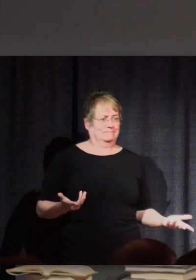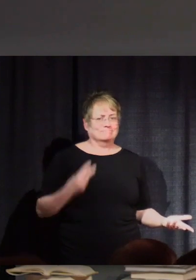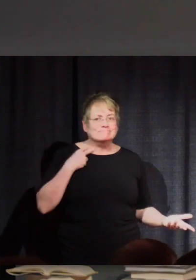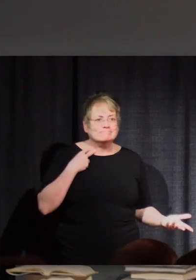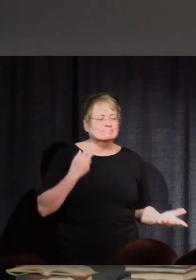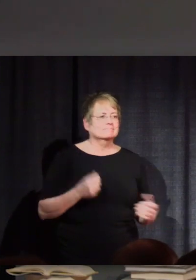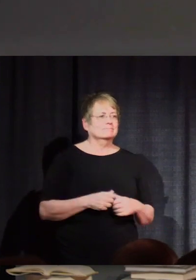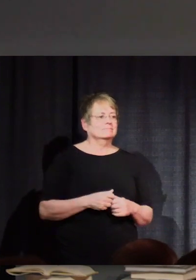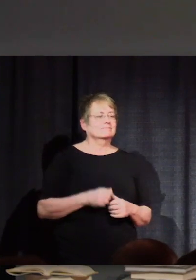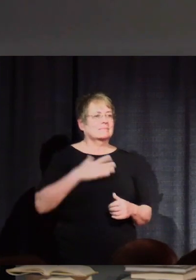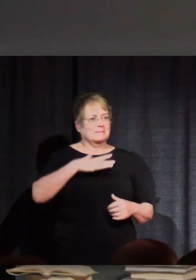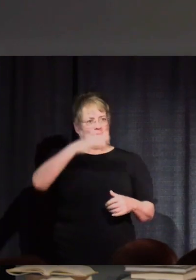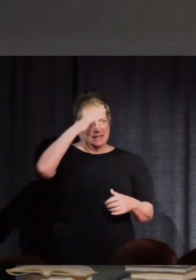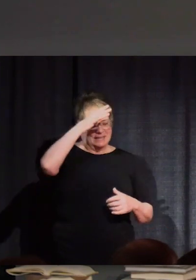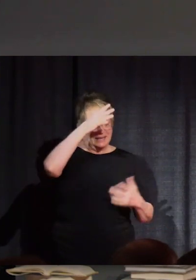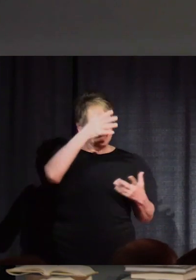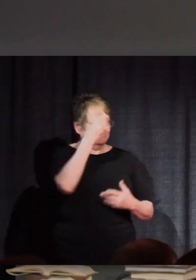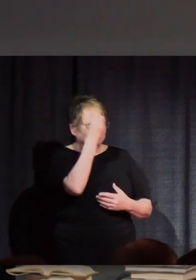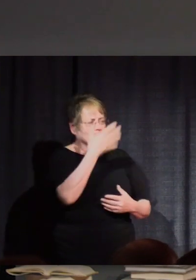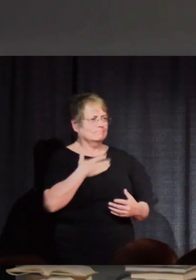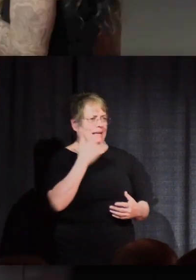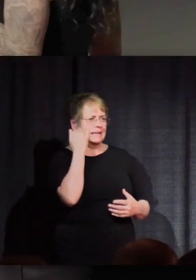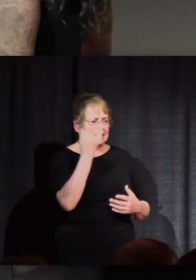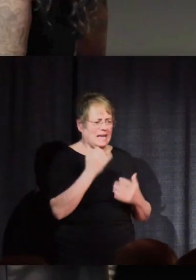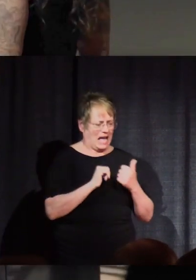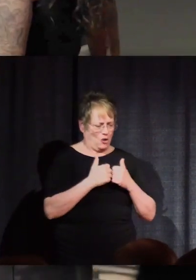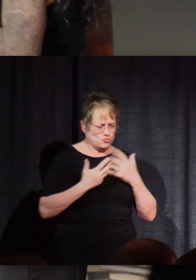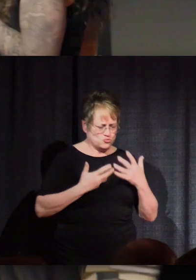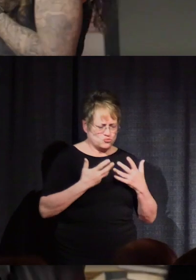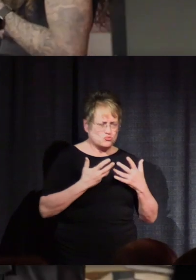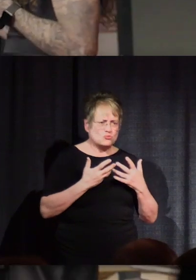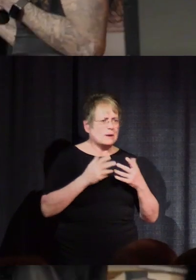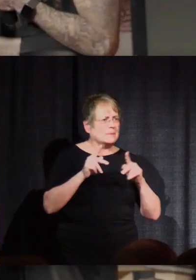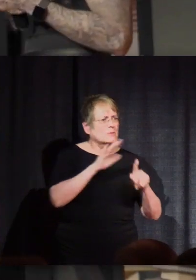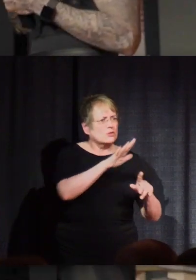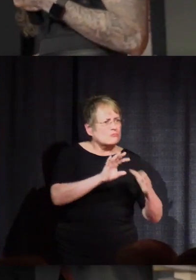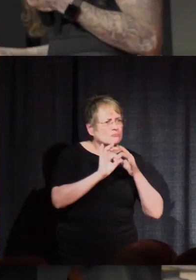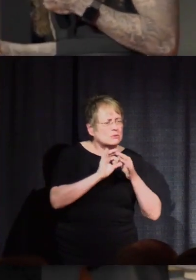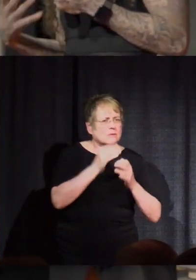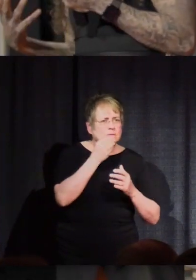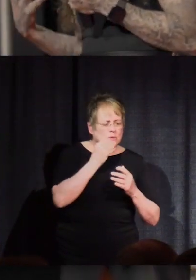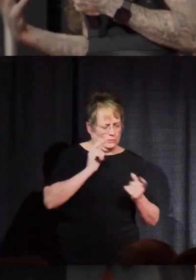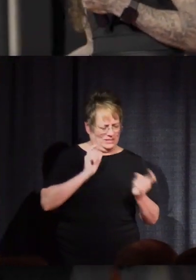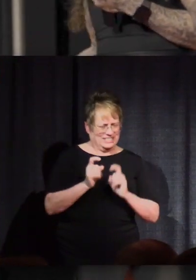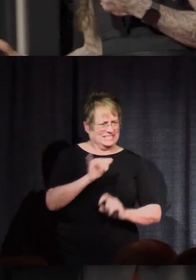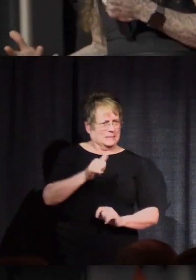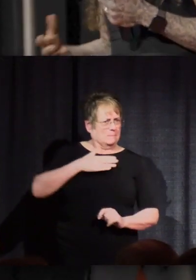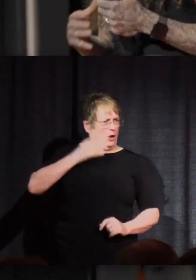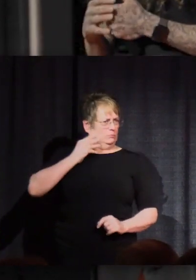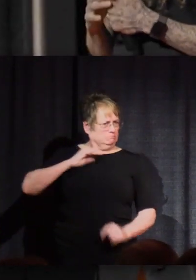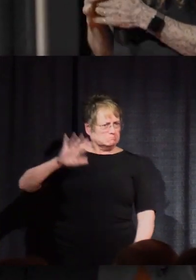I shared with my dad my idea on how I wanted to change people's relationship with food the way that I had changed